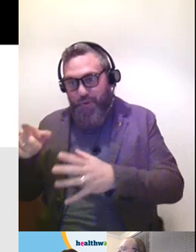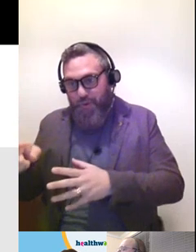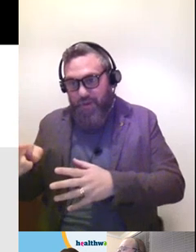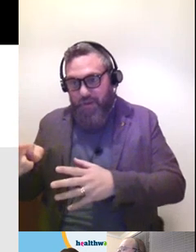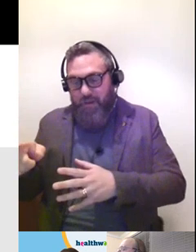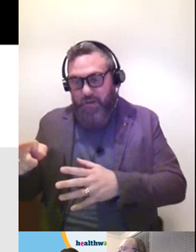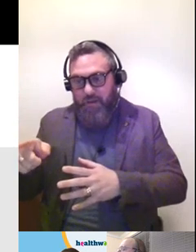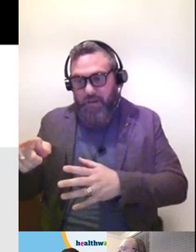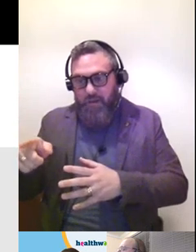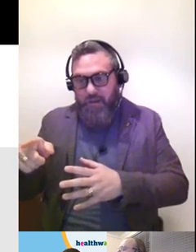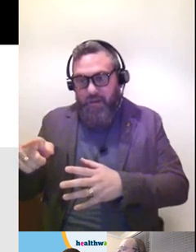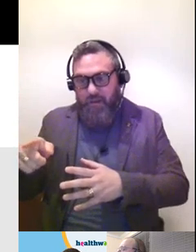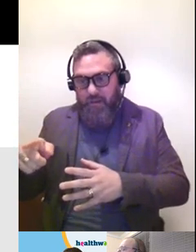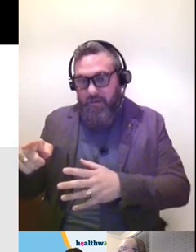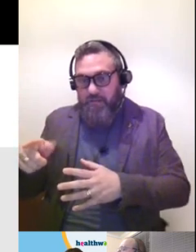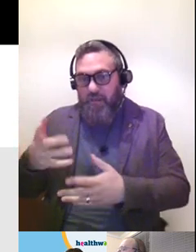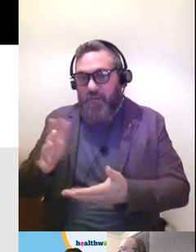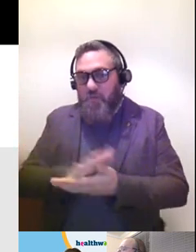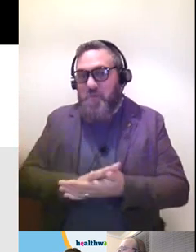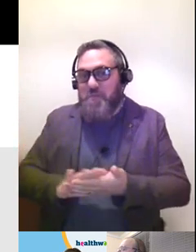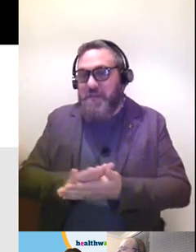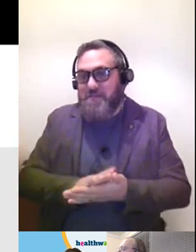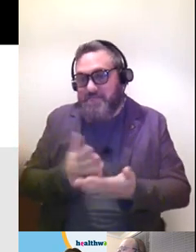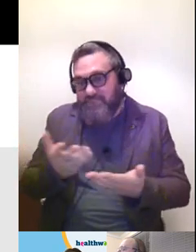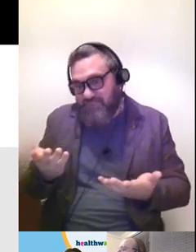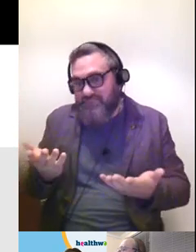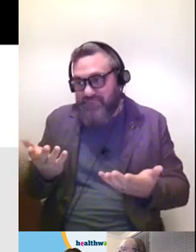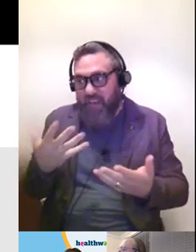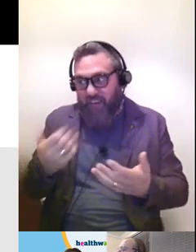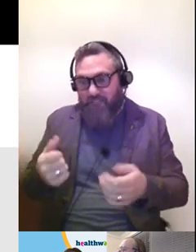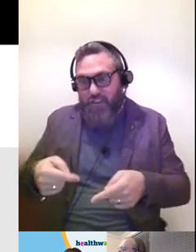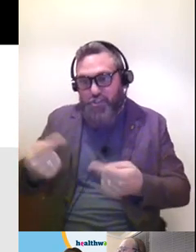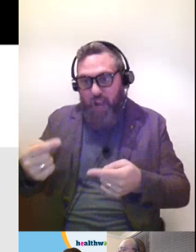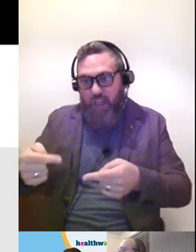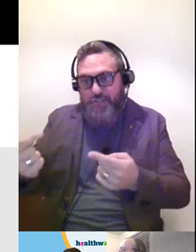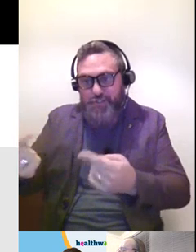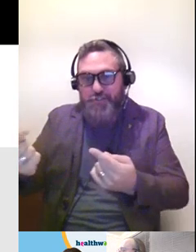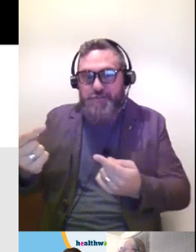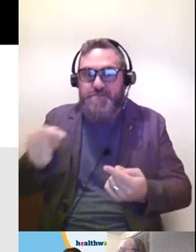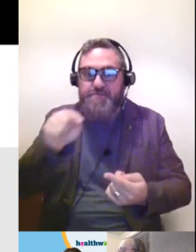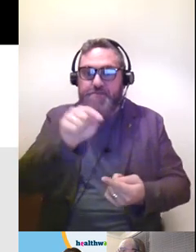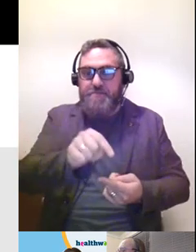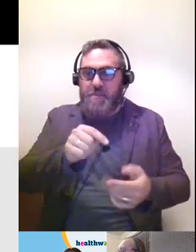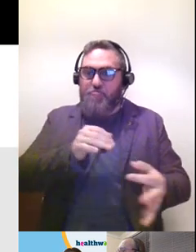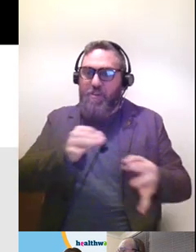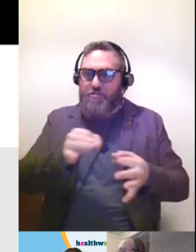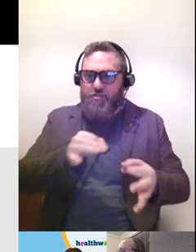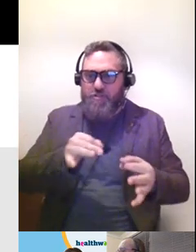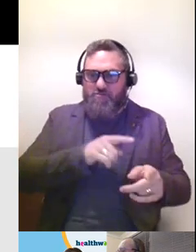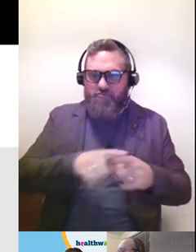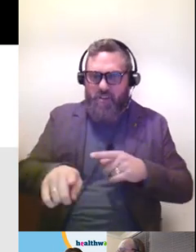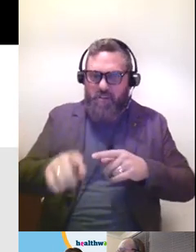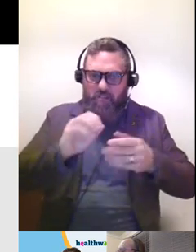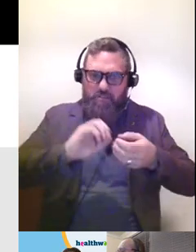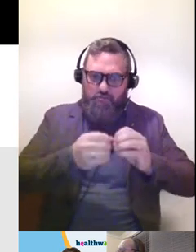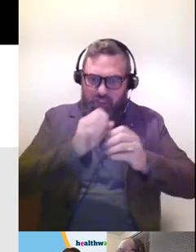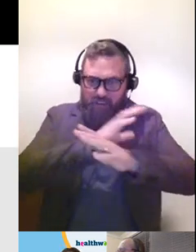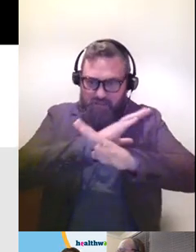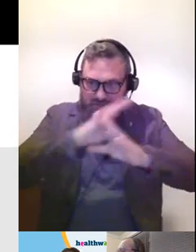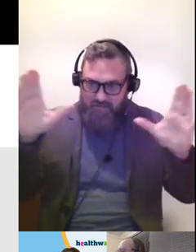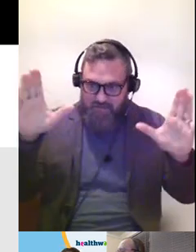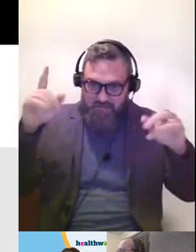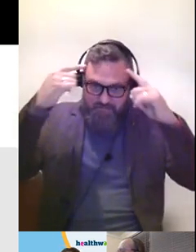And so we need to face up to some of the challenges that we've got. As we've been developing the strategy, we've tried to set a vision that is